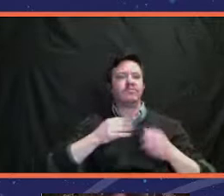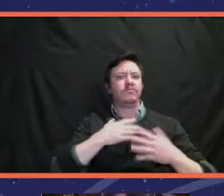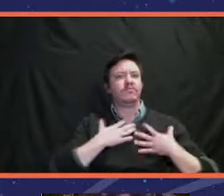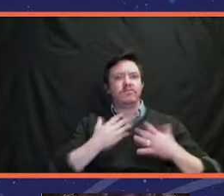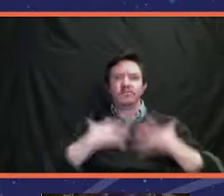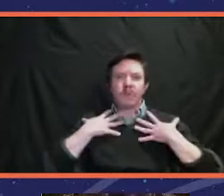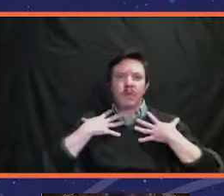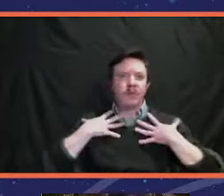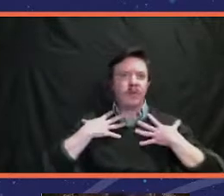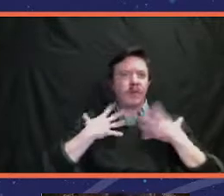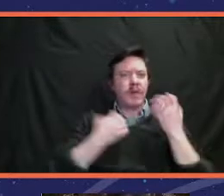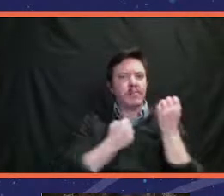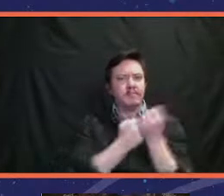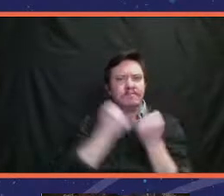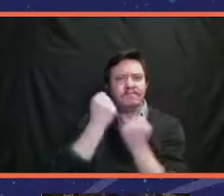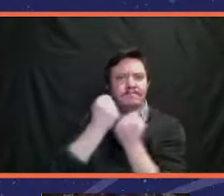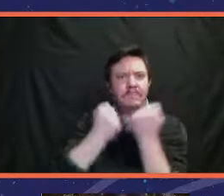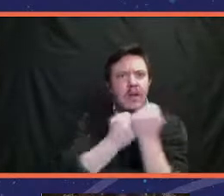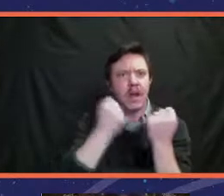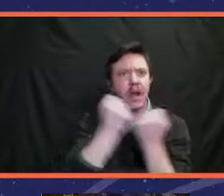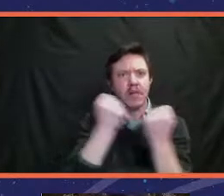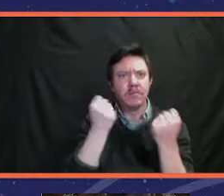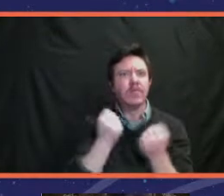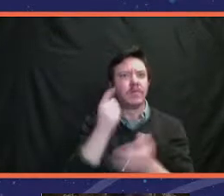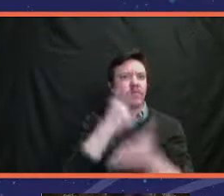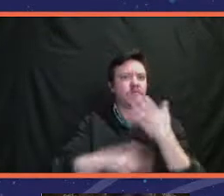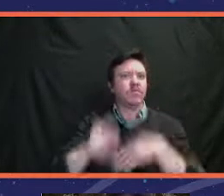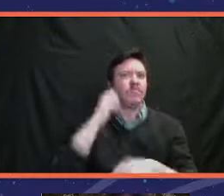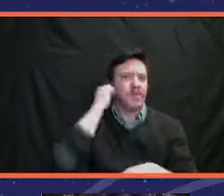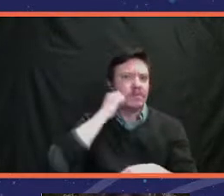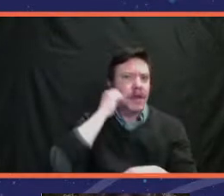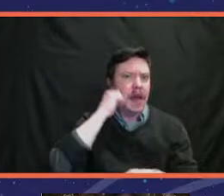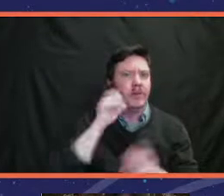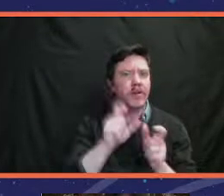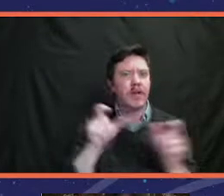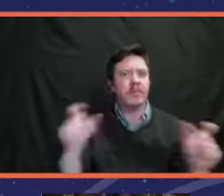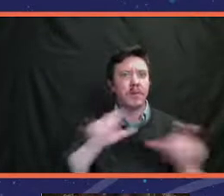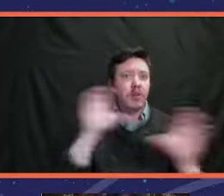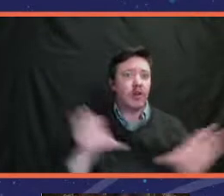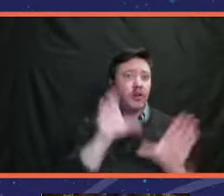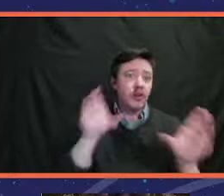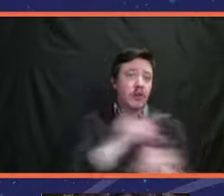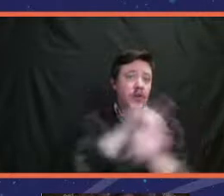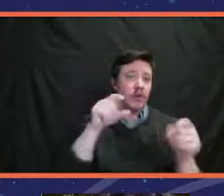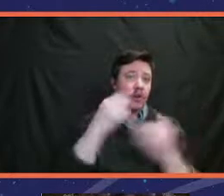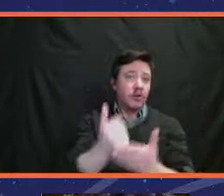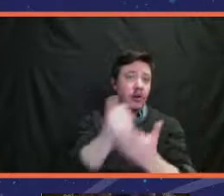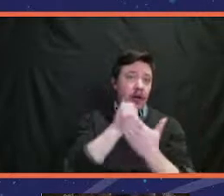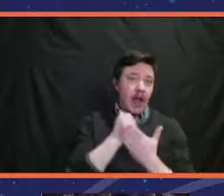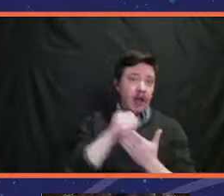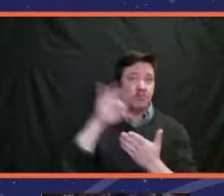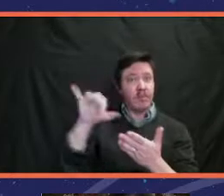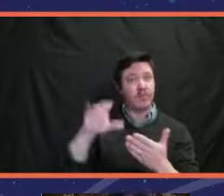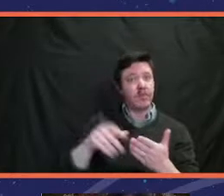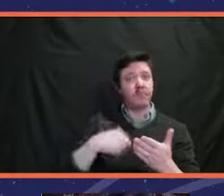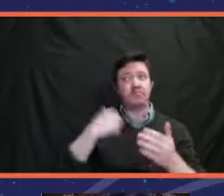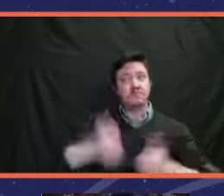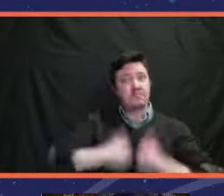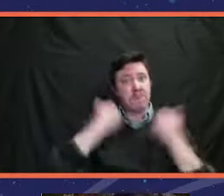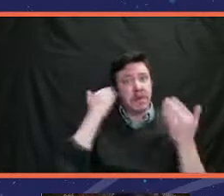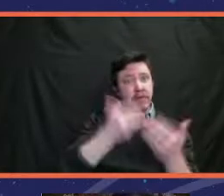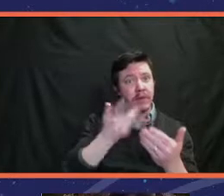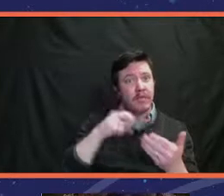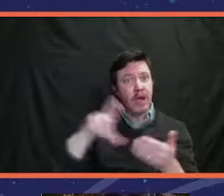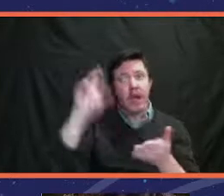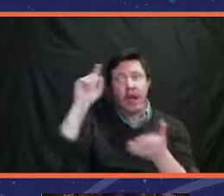and amplify the work on the ground that's happening right now that y'all can help out with as well if you live close to them, or check out, you know, their seeds online and